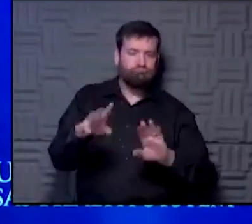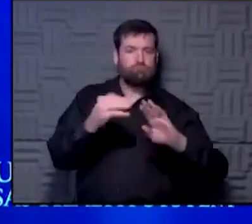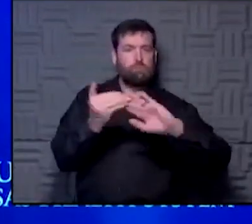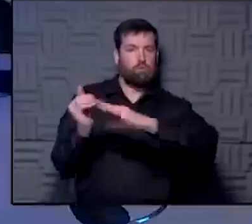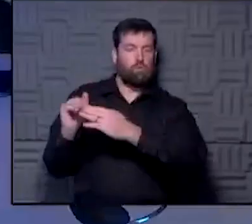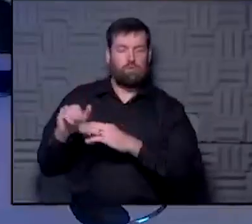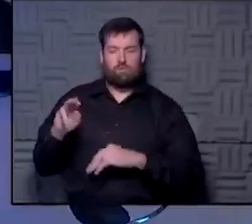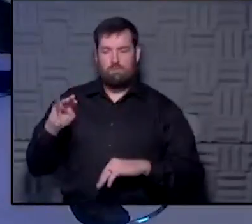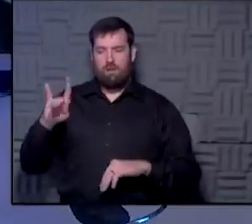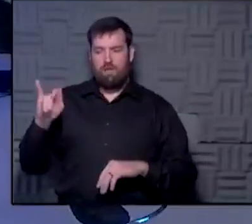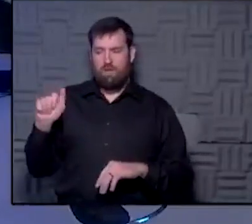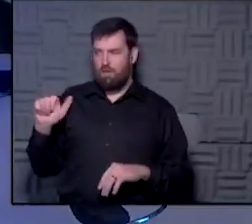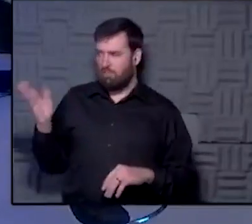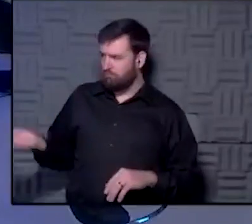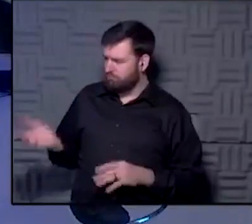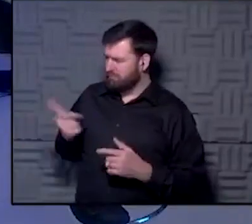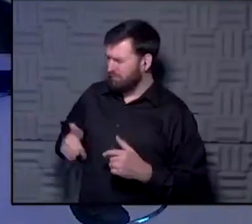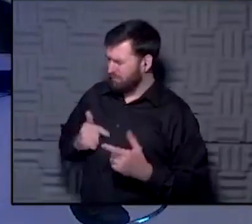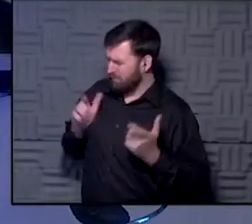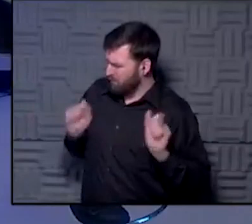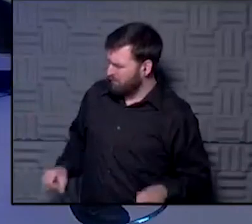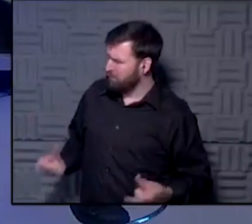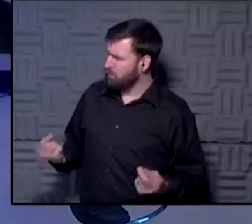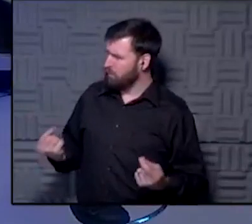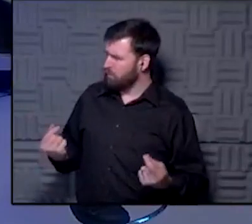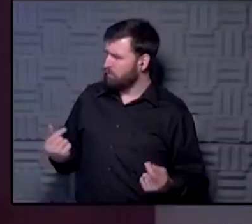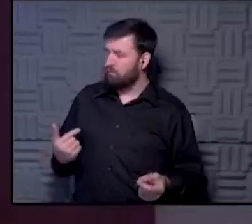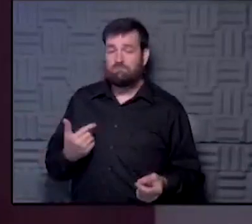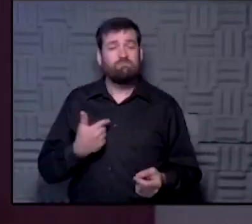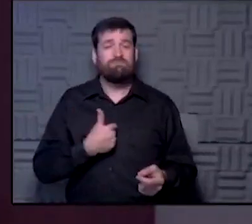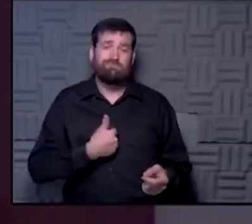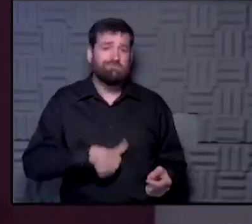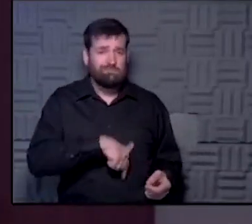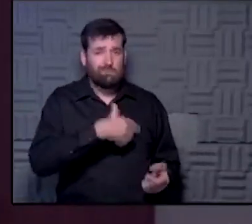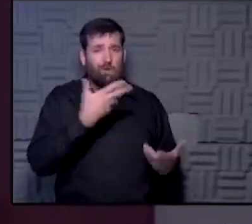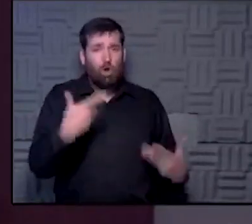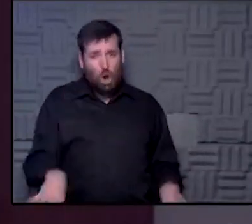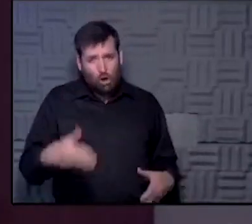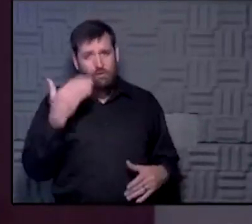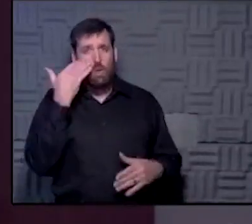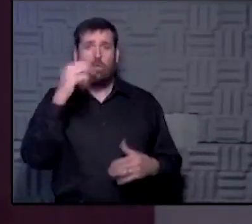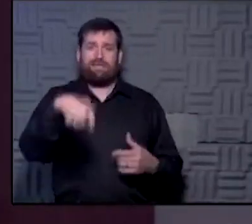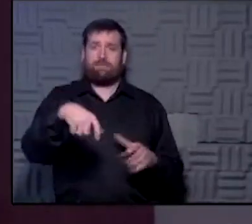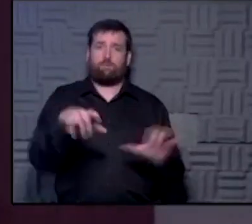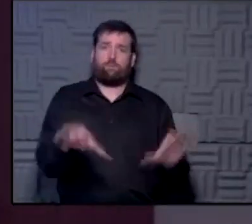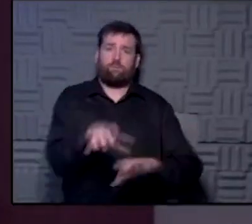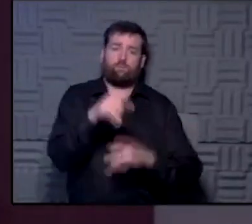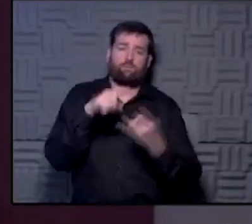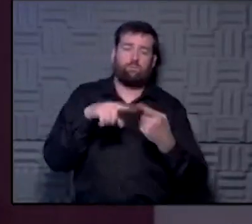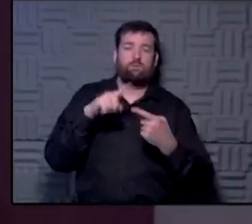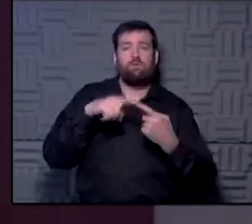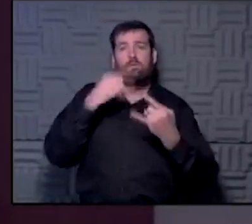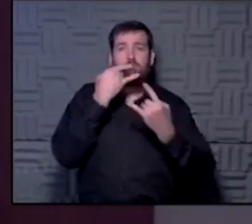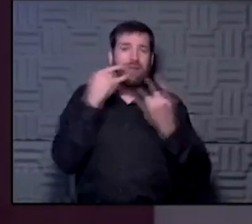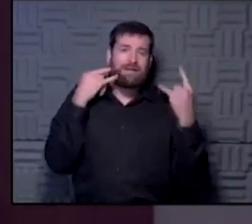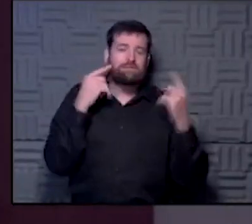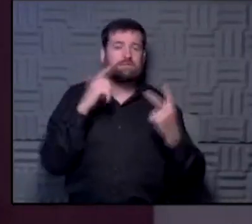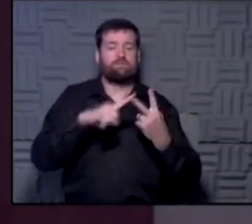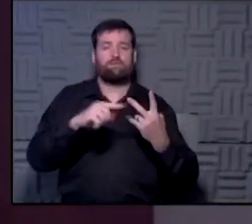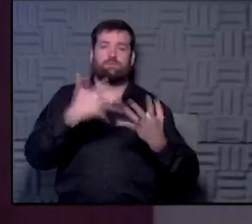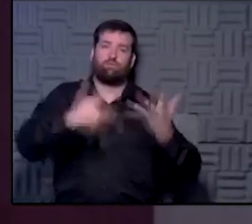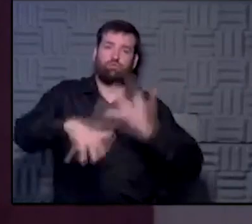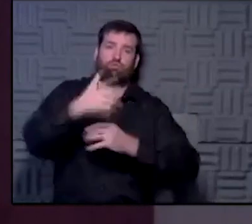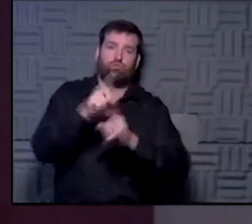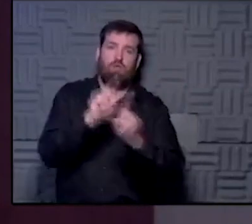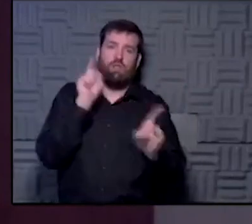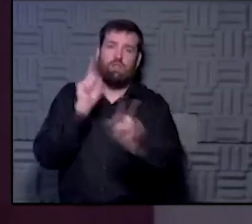do to help? I'll start with you, Juliann. We can do the things we all know that we already need to do, right? It's the mask wearing, it's the social distancing. Right